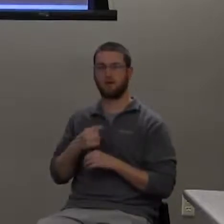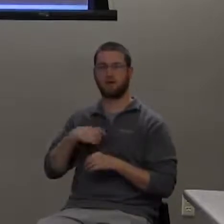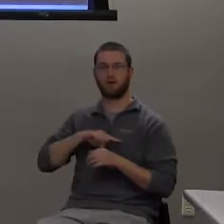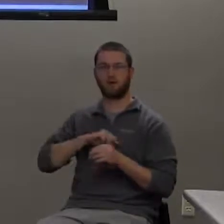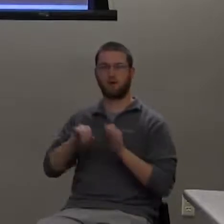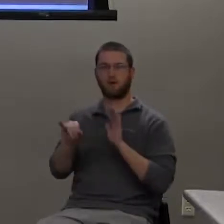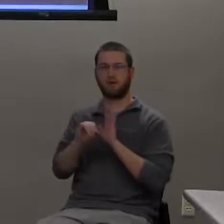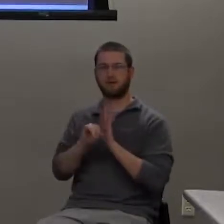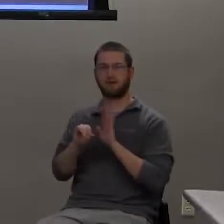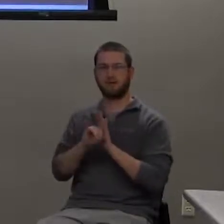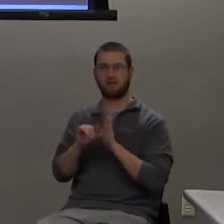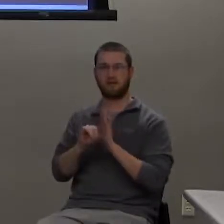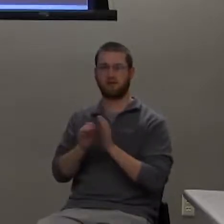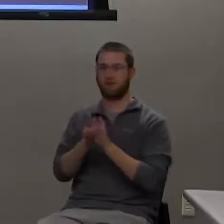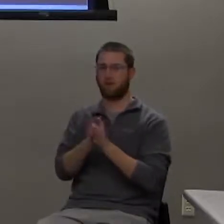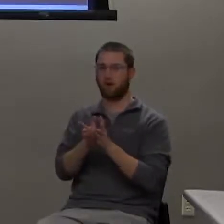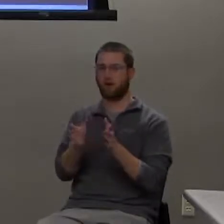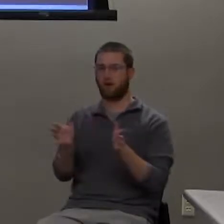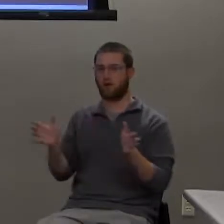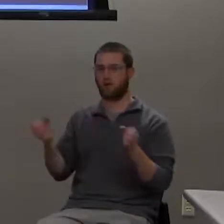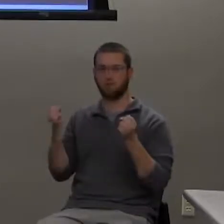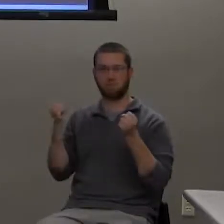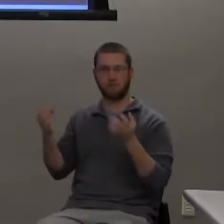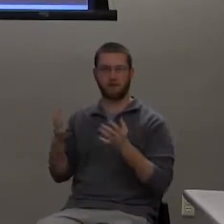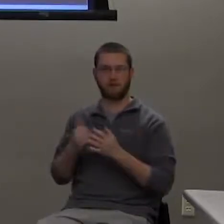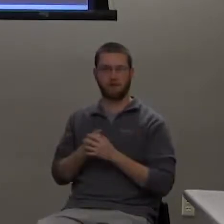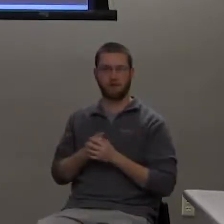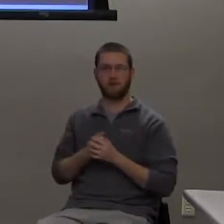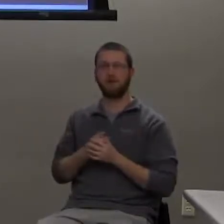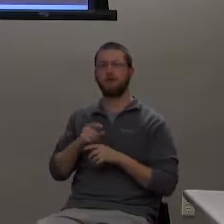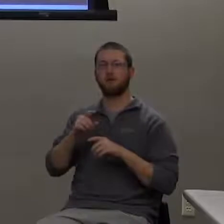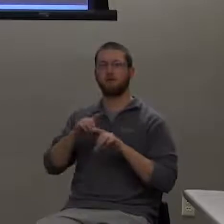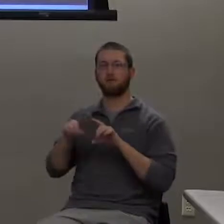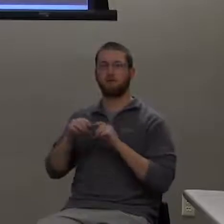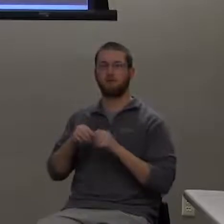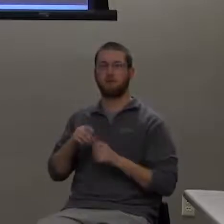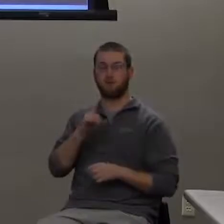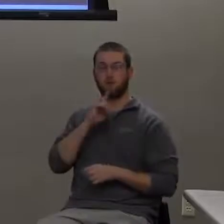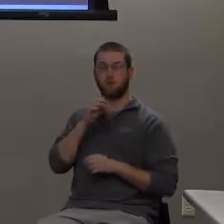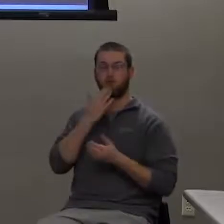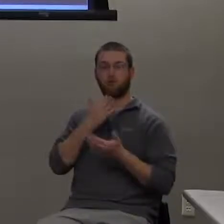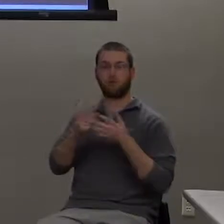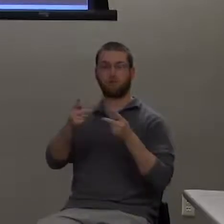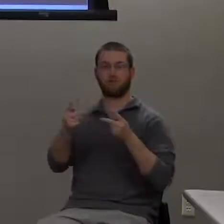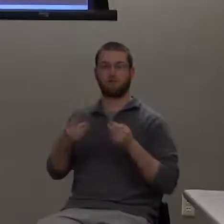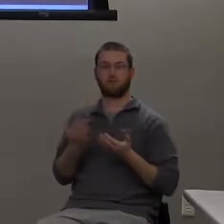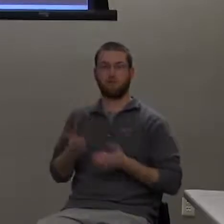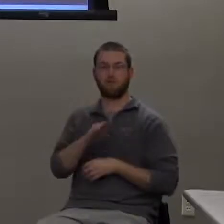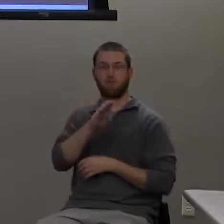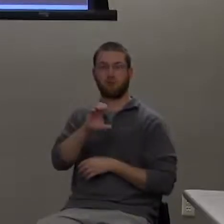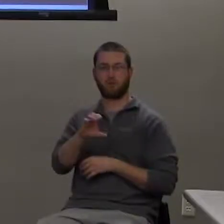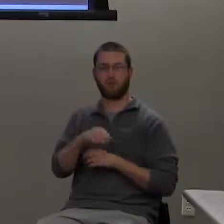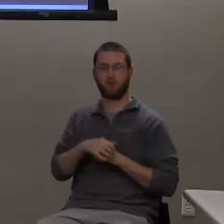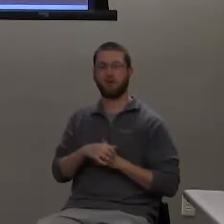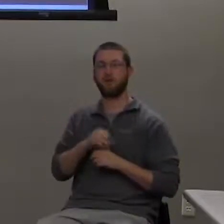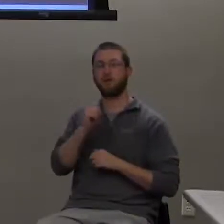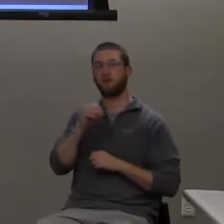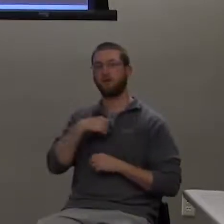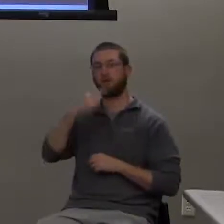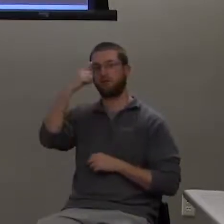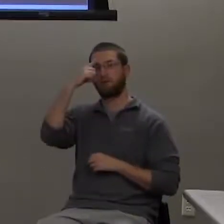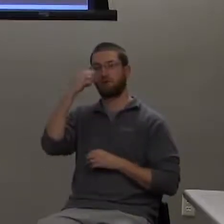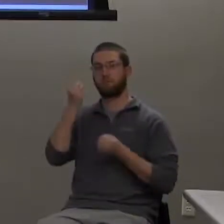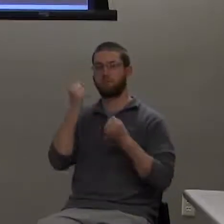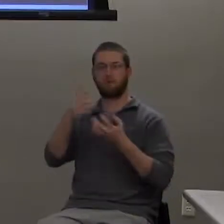identified a wide variety. There are a lot of, I told you, fundamentally we're in a good position here in Boyle County. So I think there's a